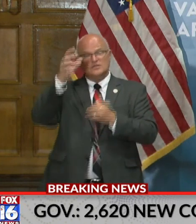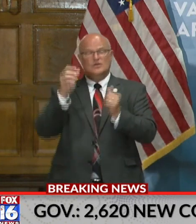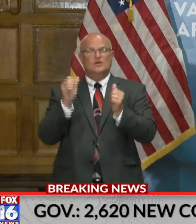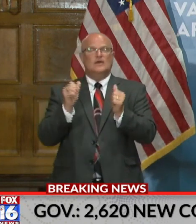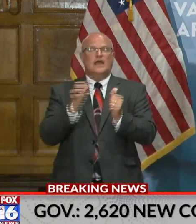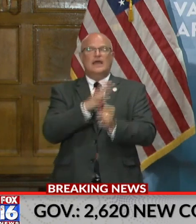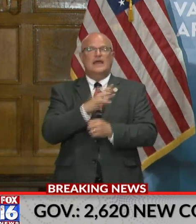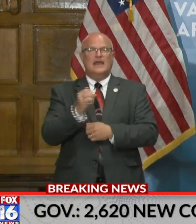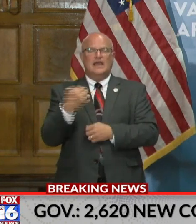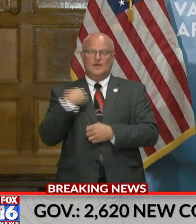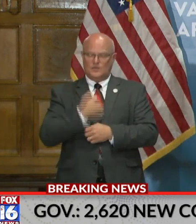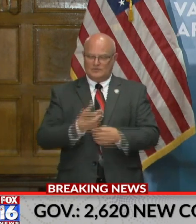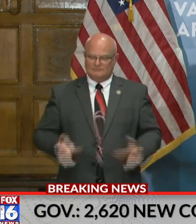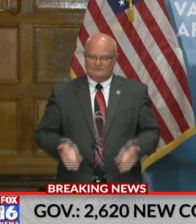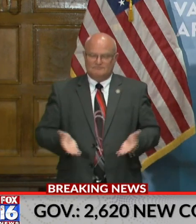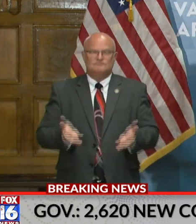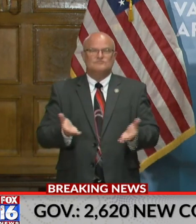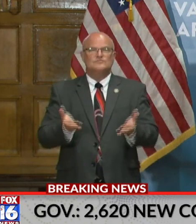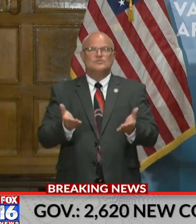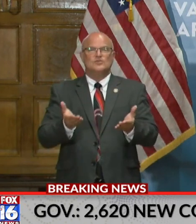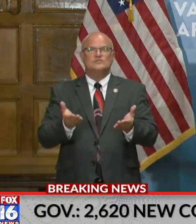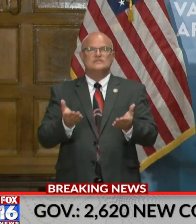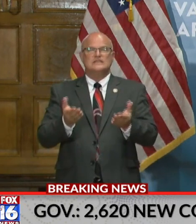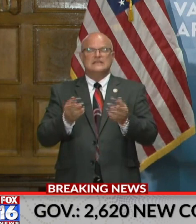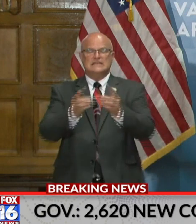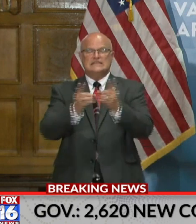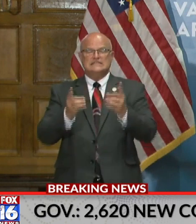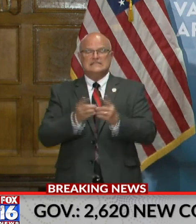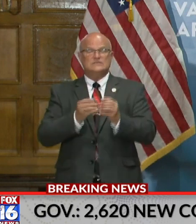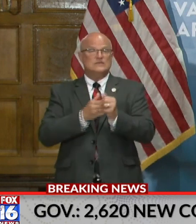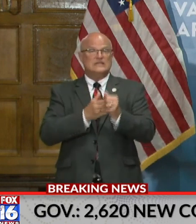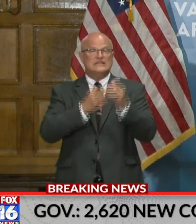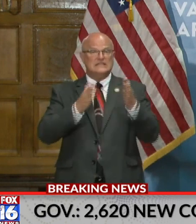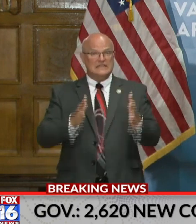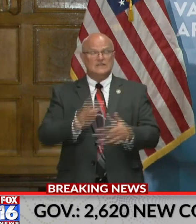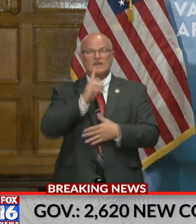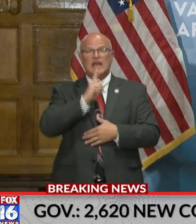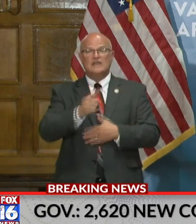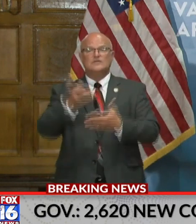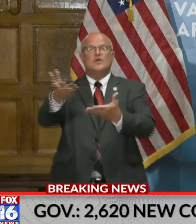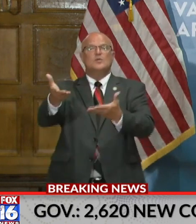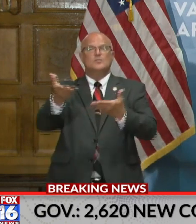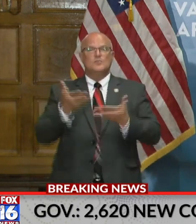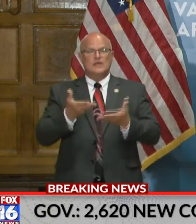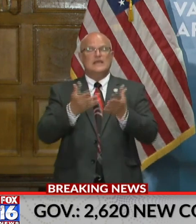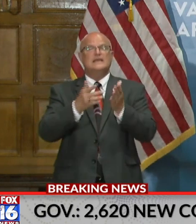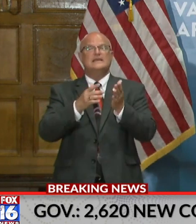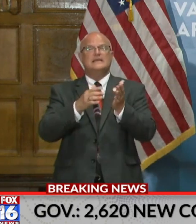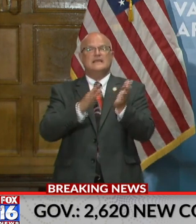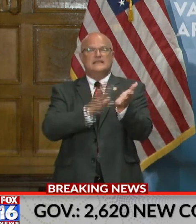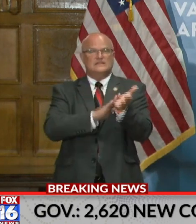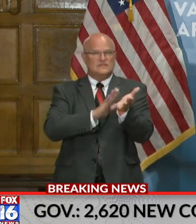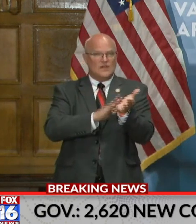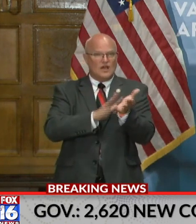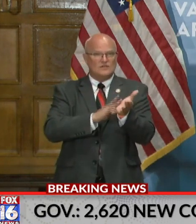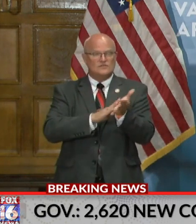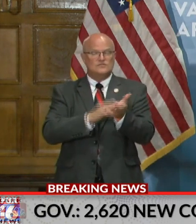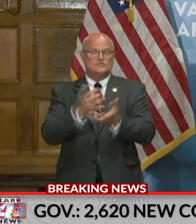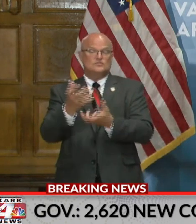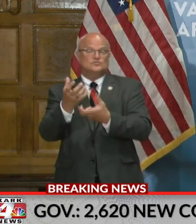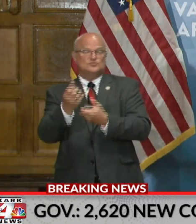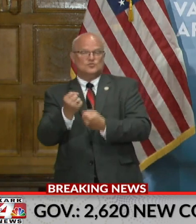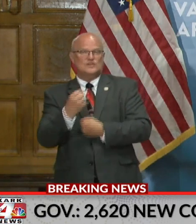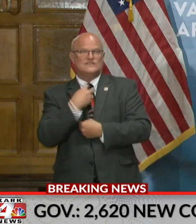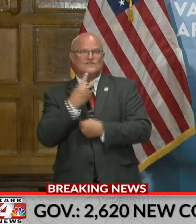district, and we're encouraging district leaders to actually bring those medical providers in, those local trusted